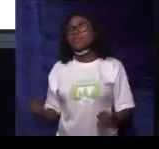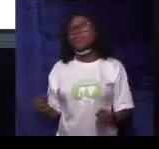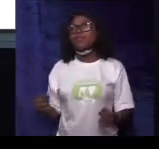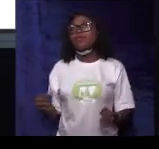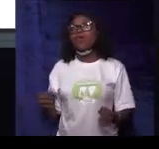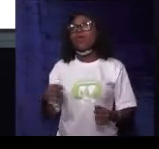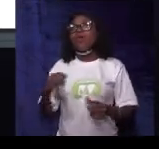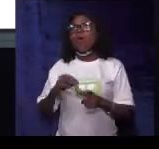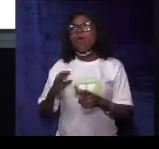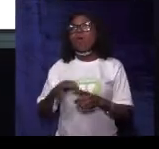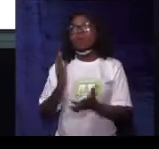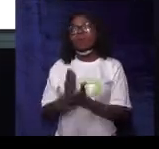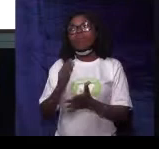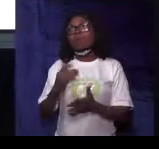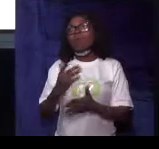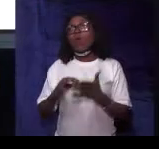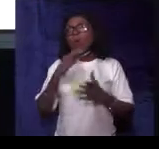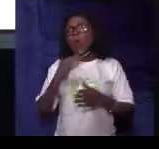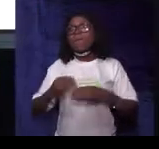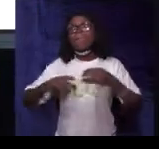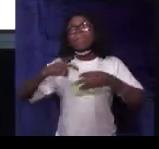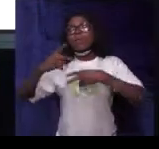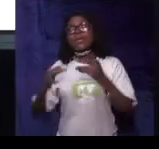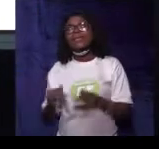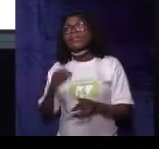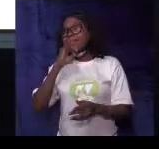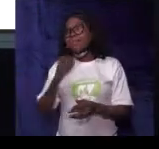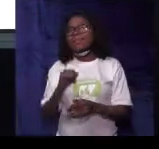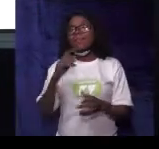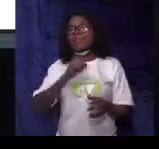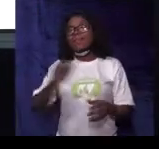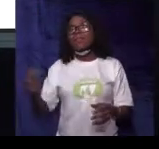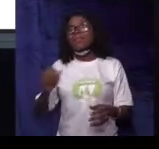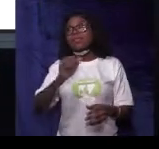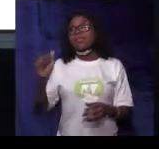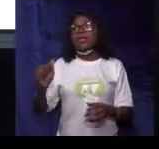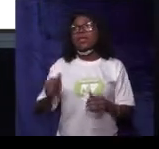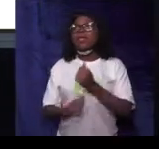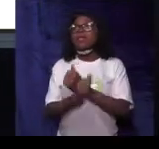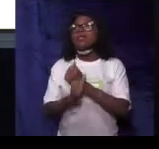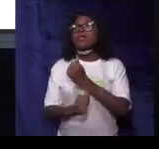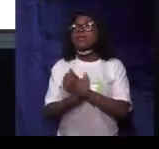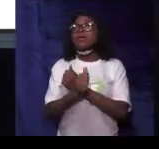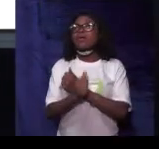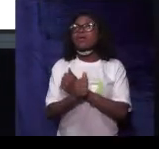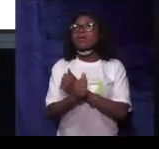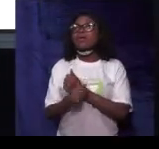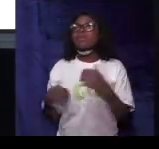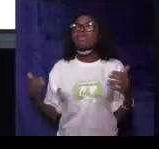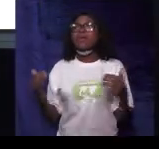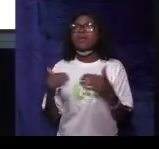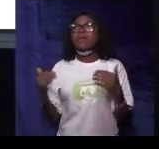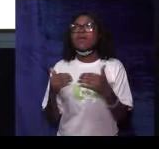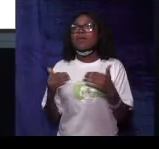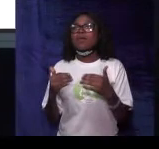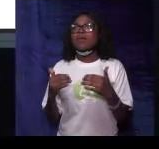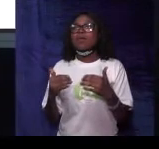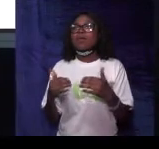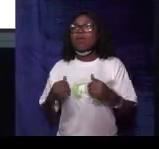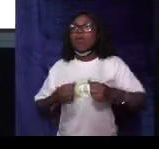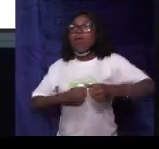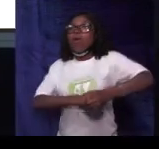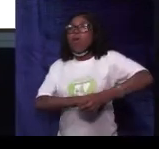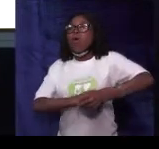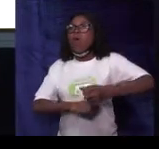can affect or stop somebody from achievement or progress is dash. A. Danger. B.